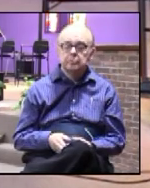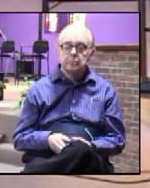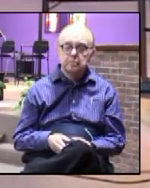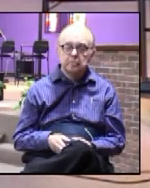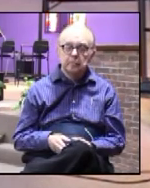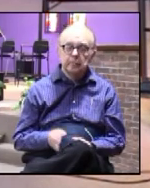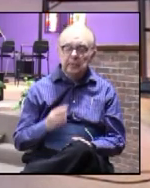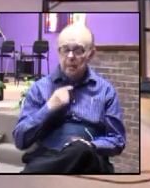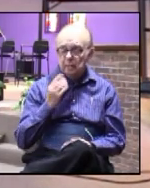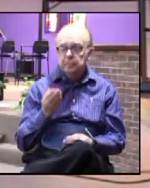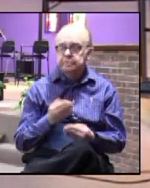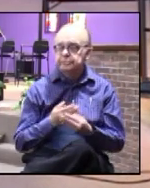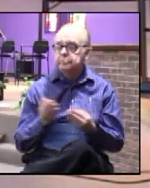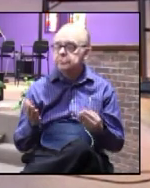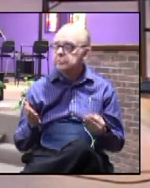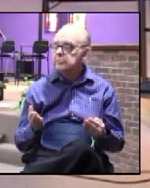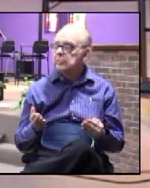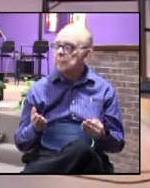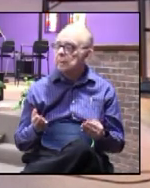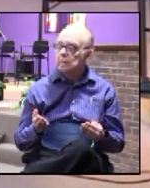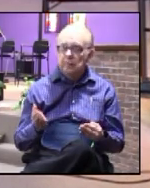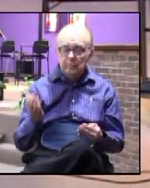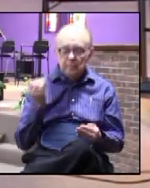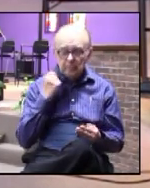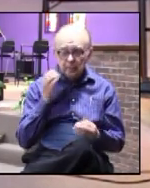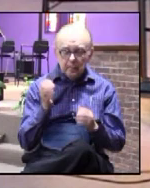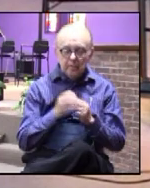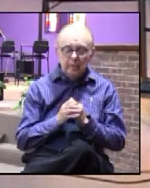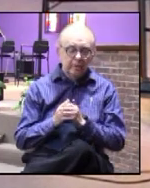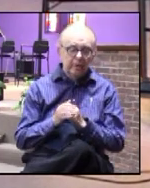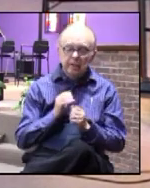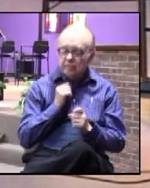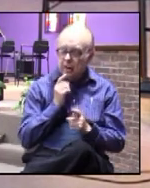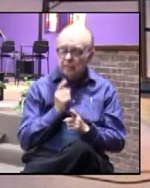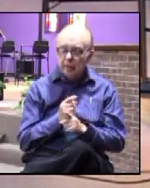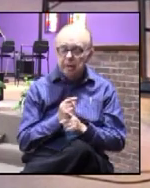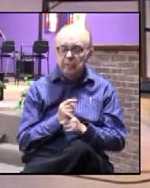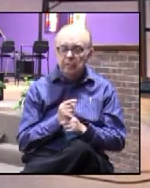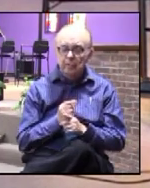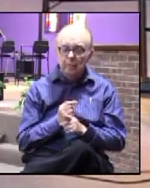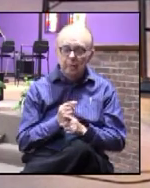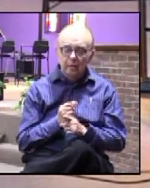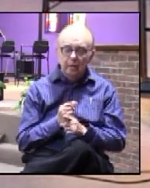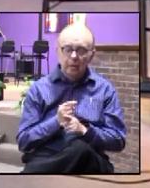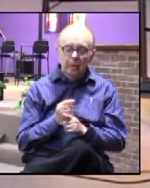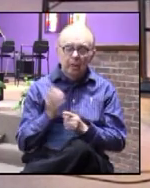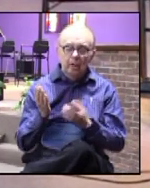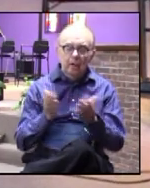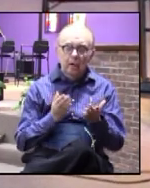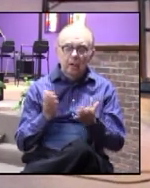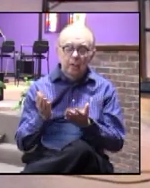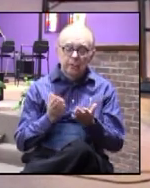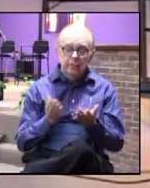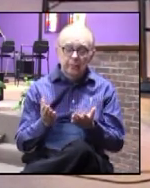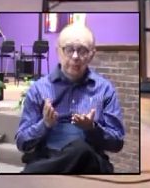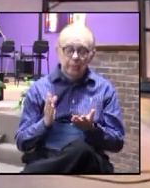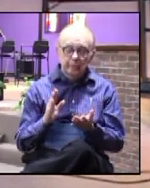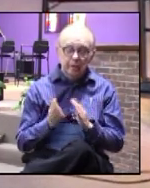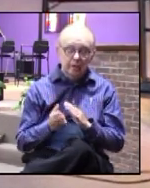But let me say this, if your worship doesn't get right, serving is going to become difficult for